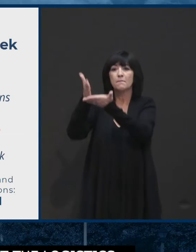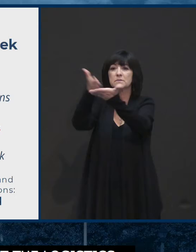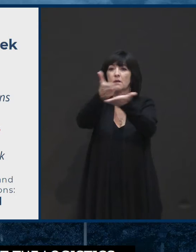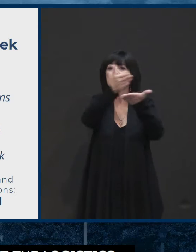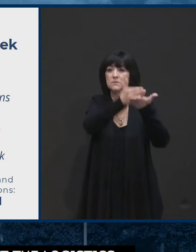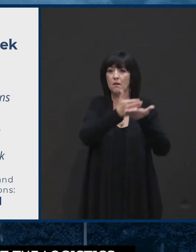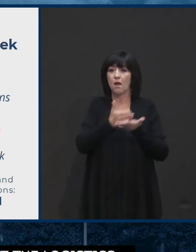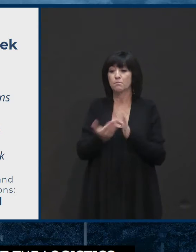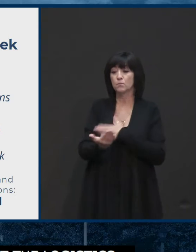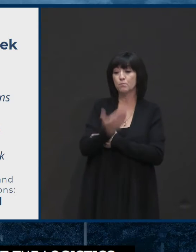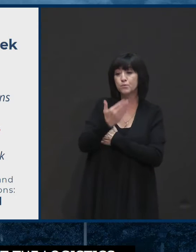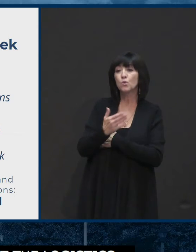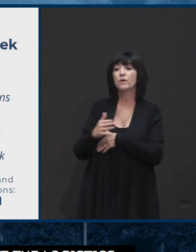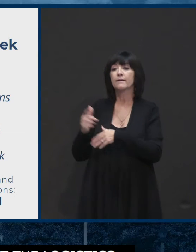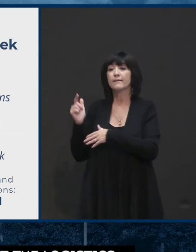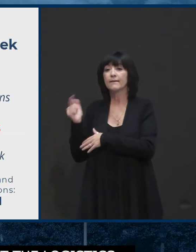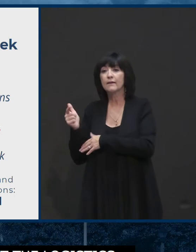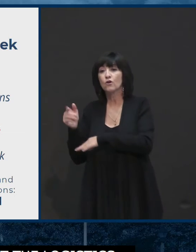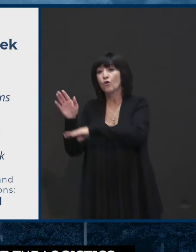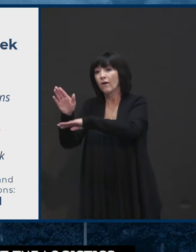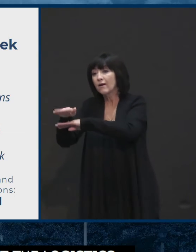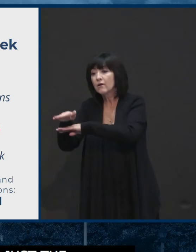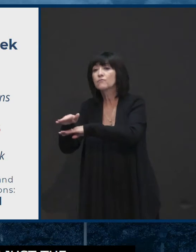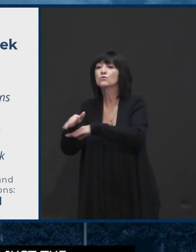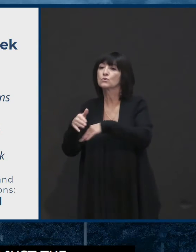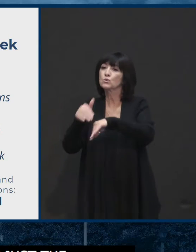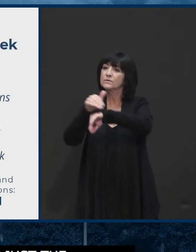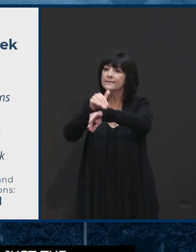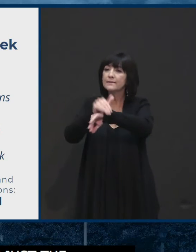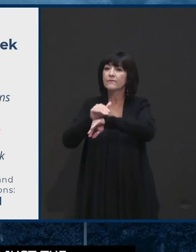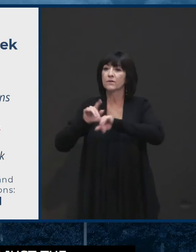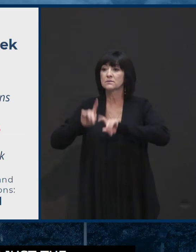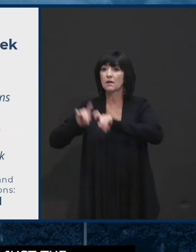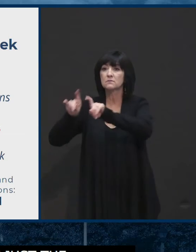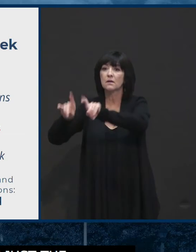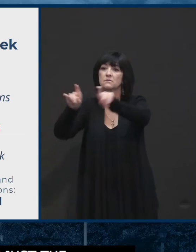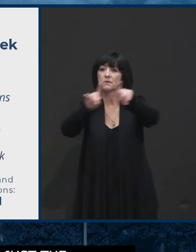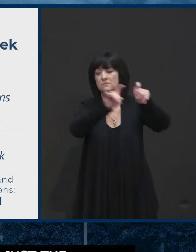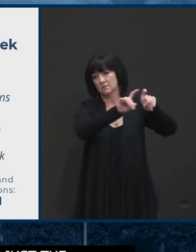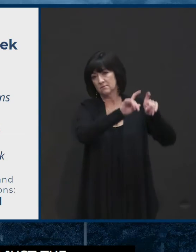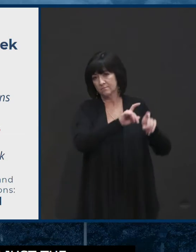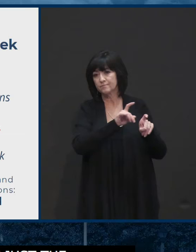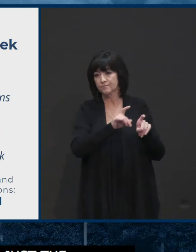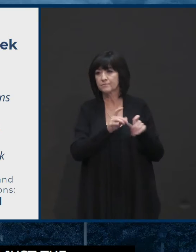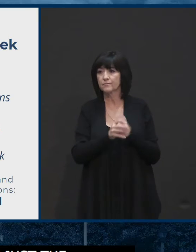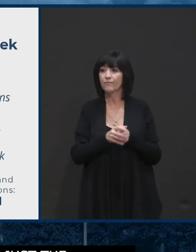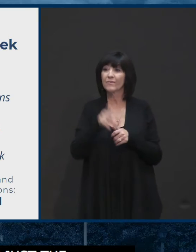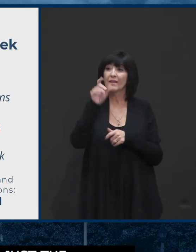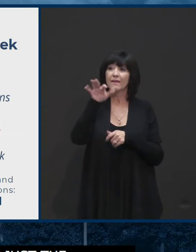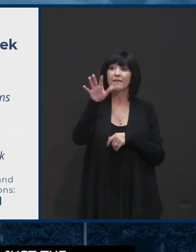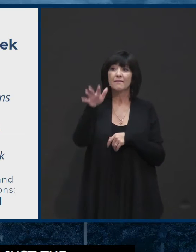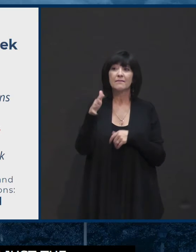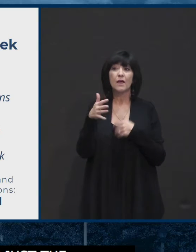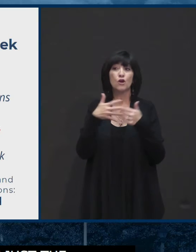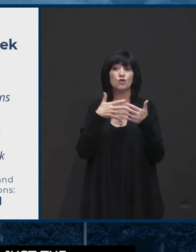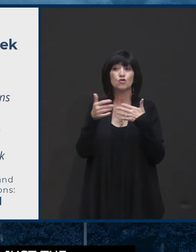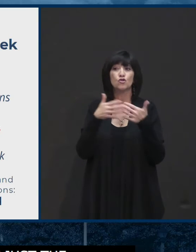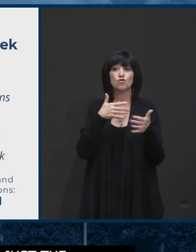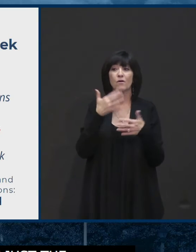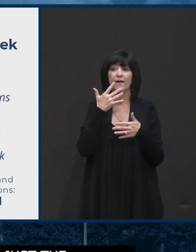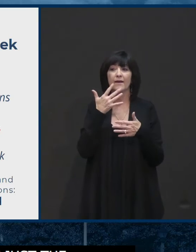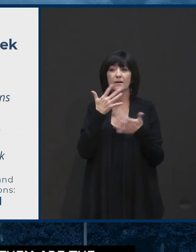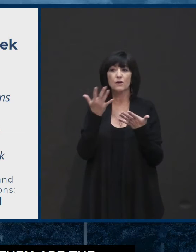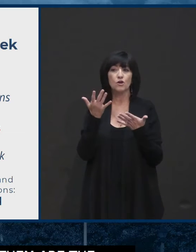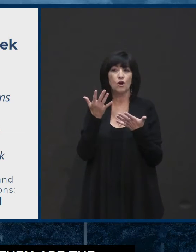Some of those are state service centers, but the rest are the pop-up sites. The ones that are in gray probably were in the last day or two. They gray